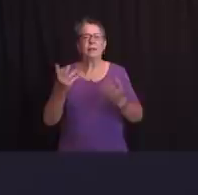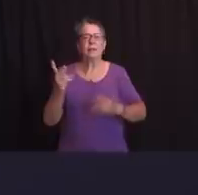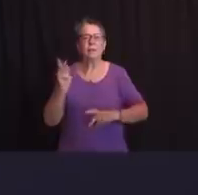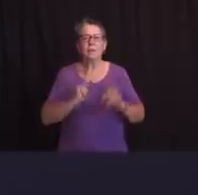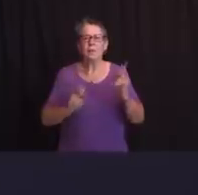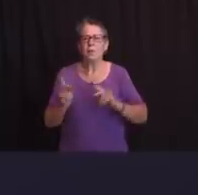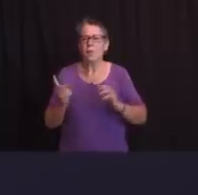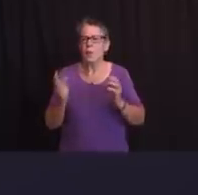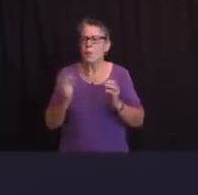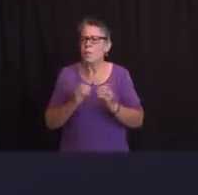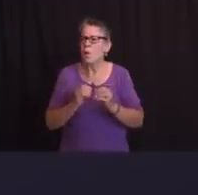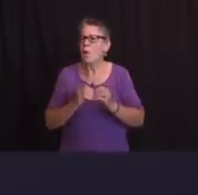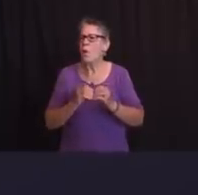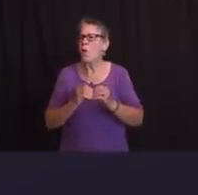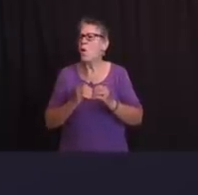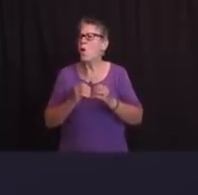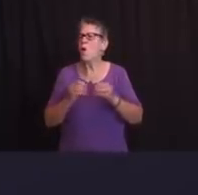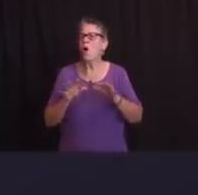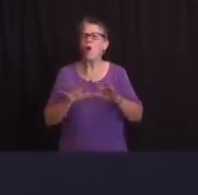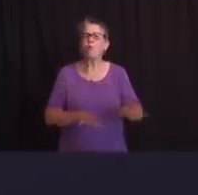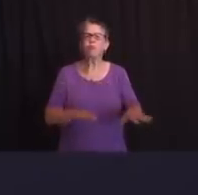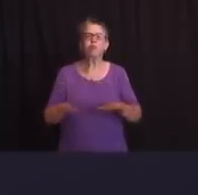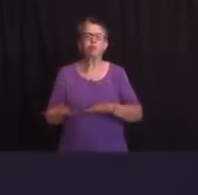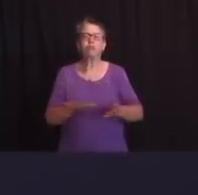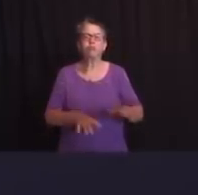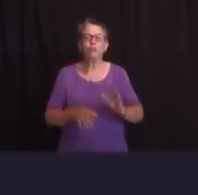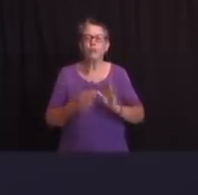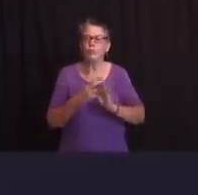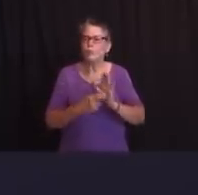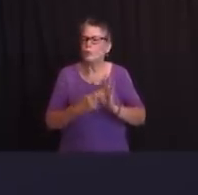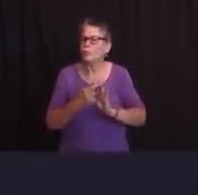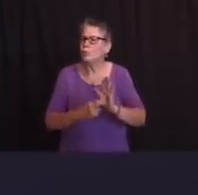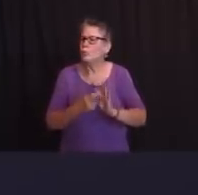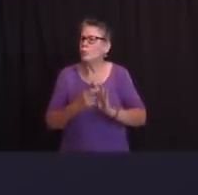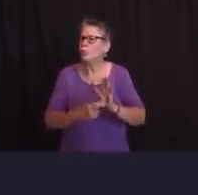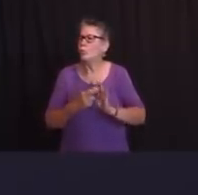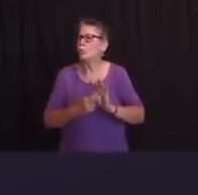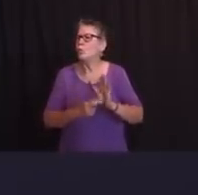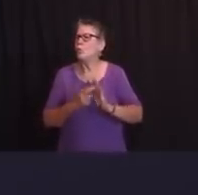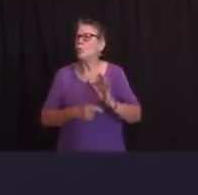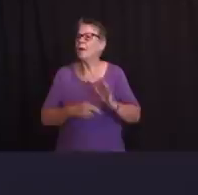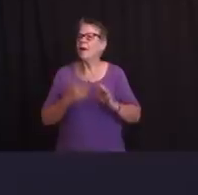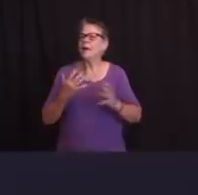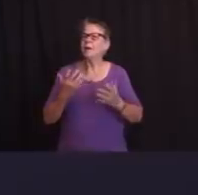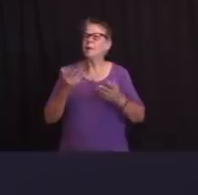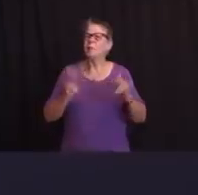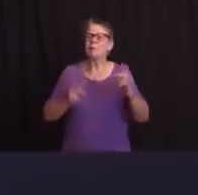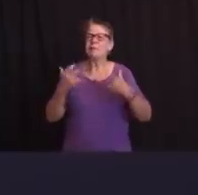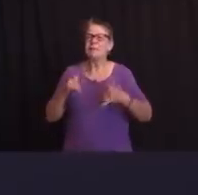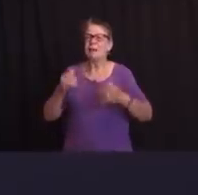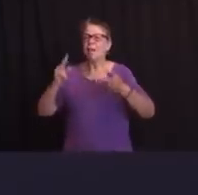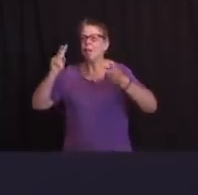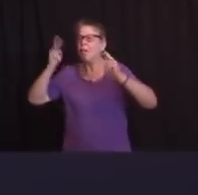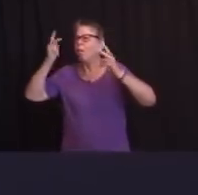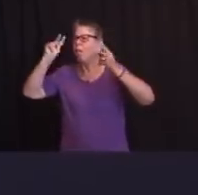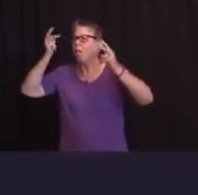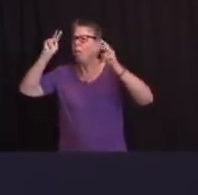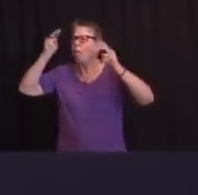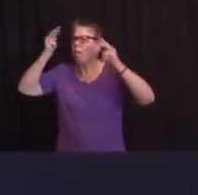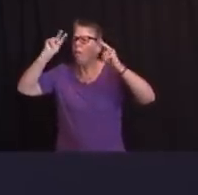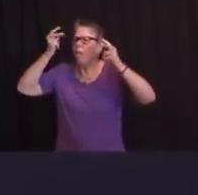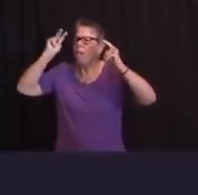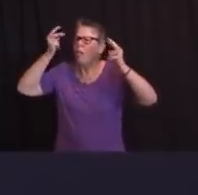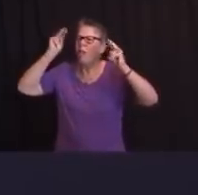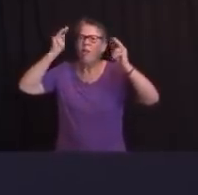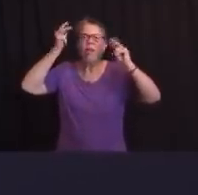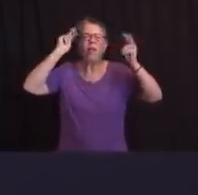of any solid answers breed conspiracies and inaccurate speculation from the public? Why not be more transparent and say, we will do X, Y, and